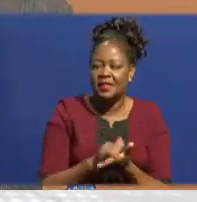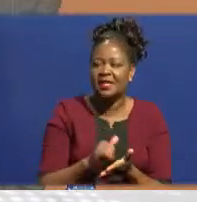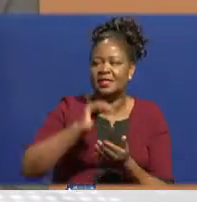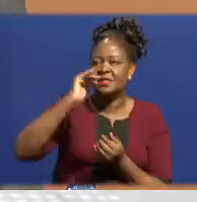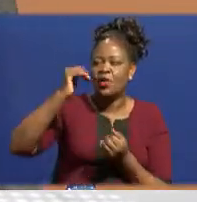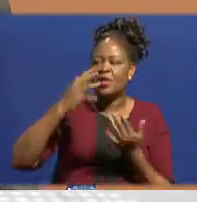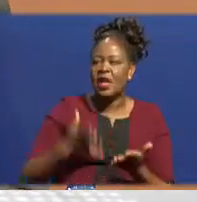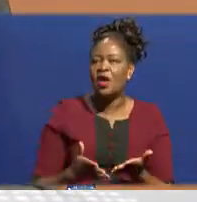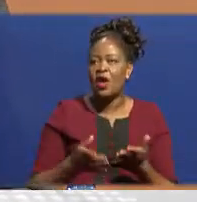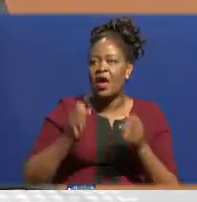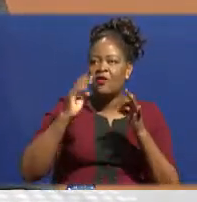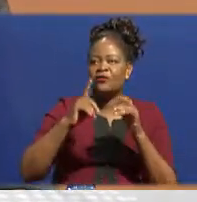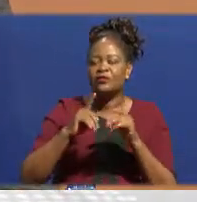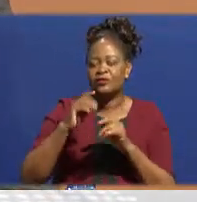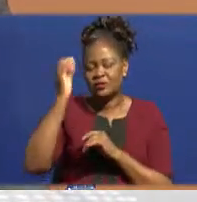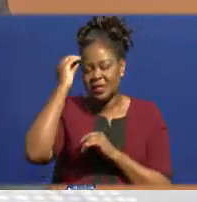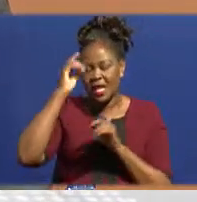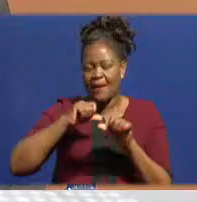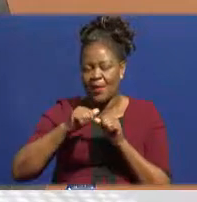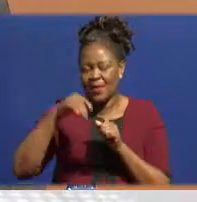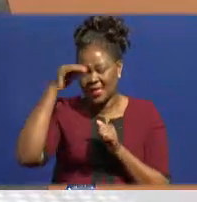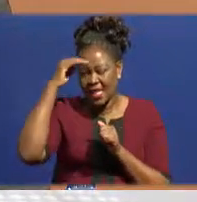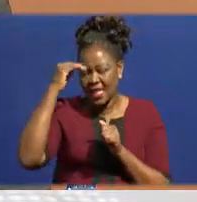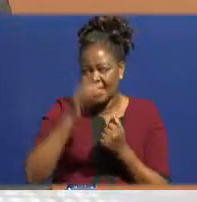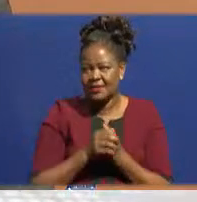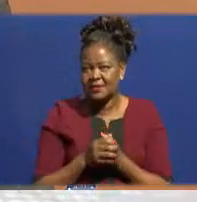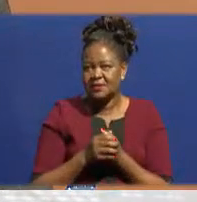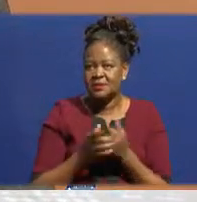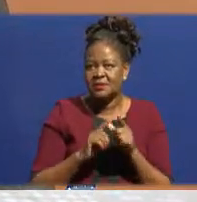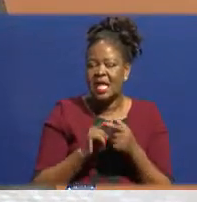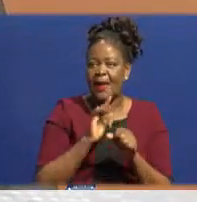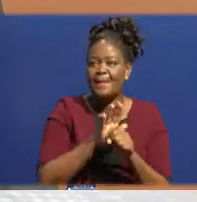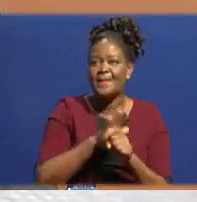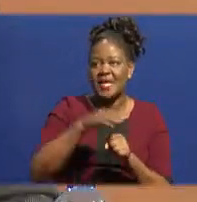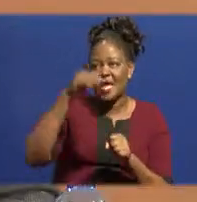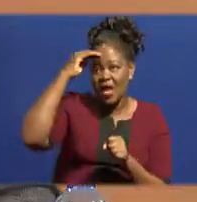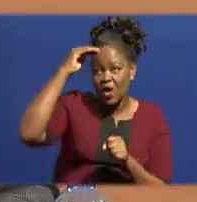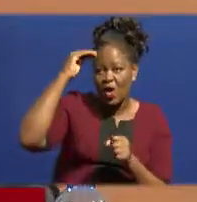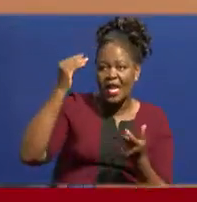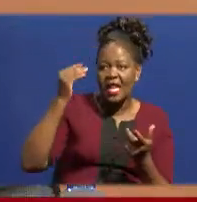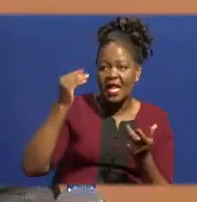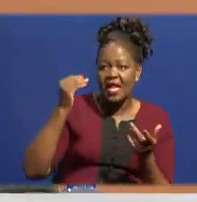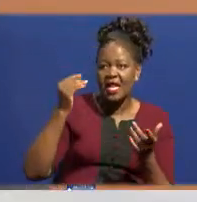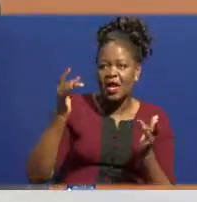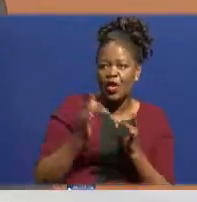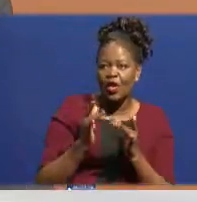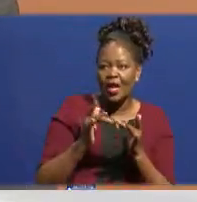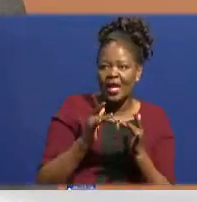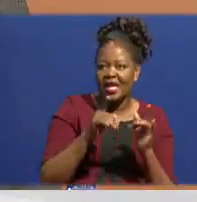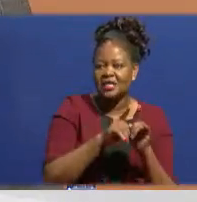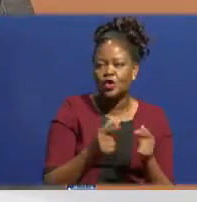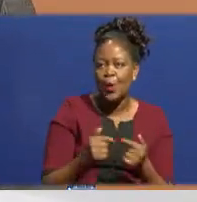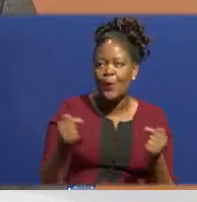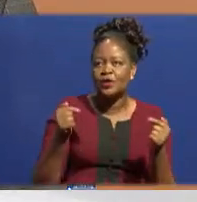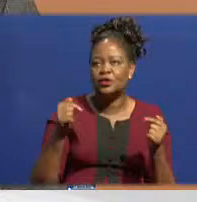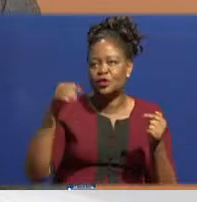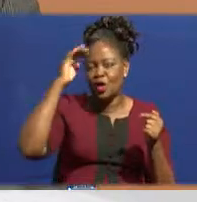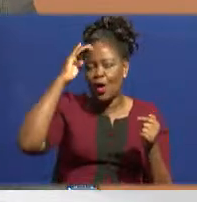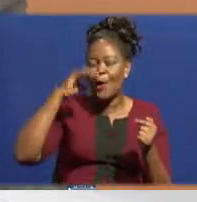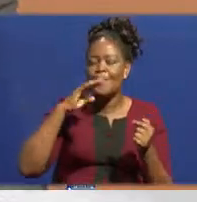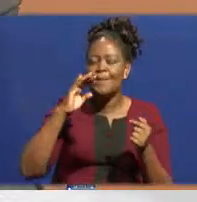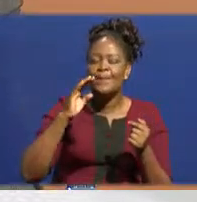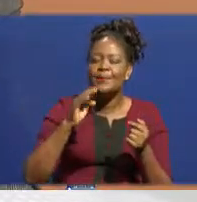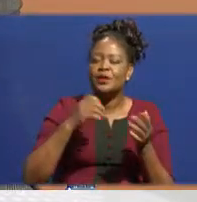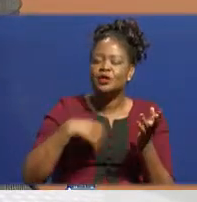now, if you study about the alcoholic trade, a lot of alcohol is traded online, as opposed to alcohol being